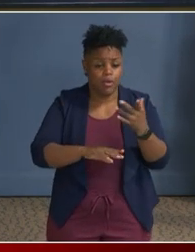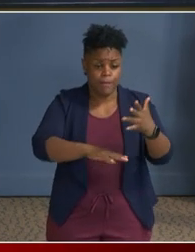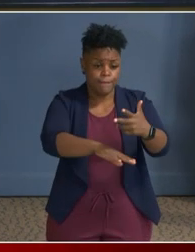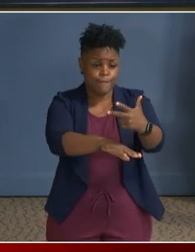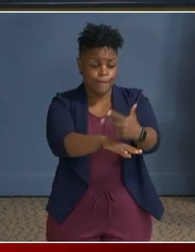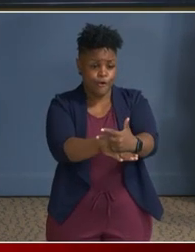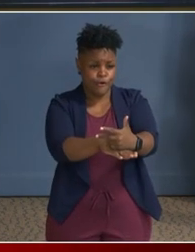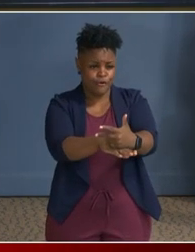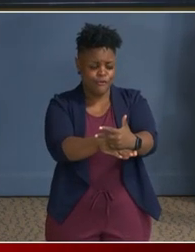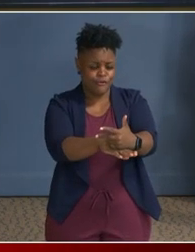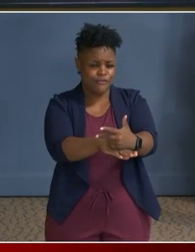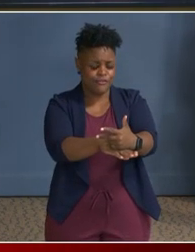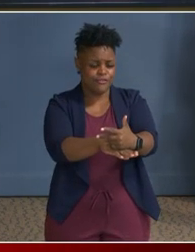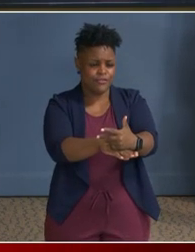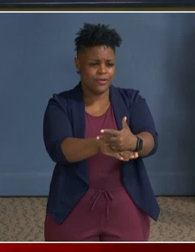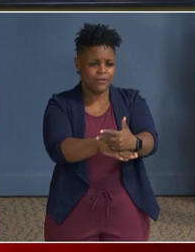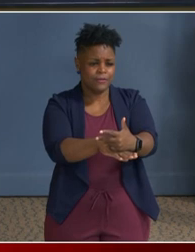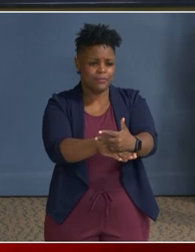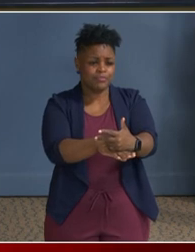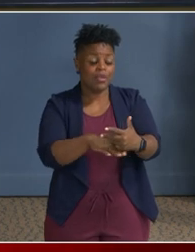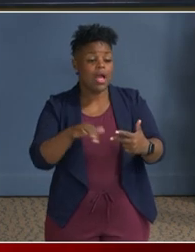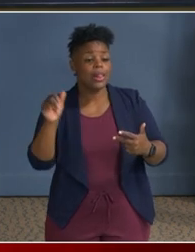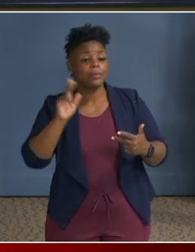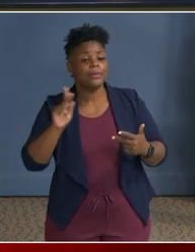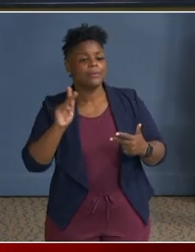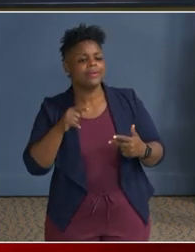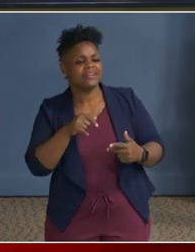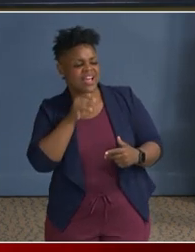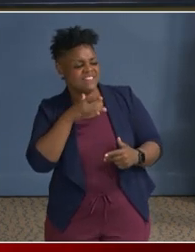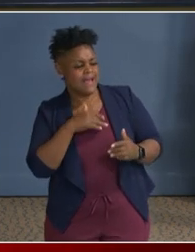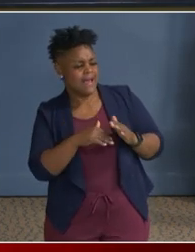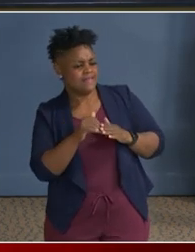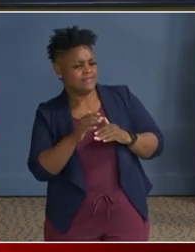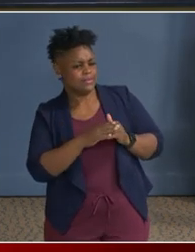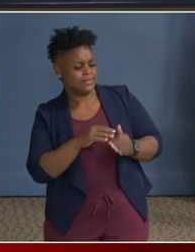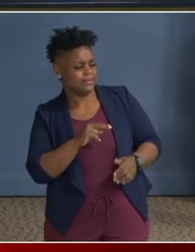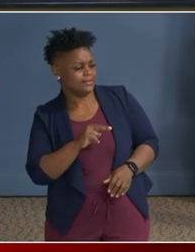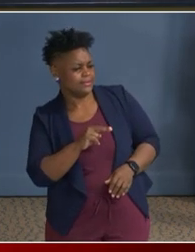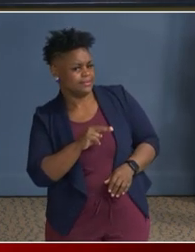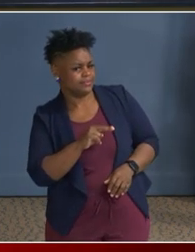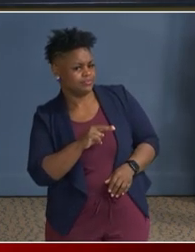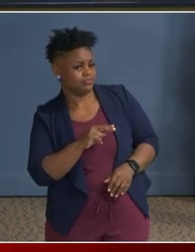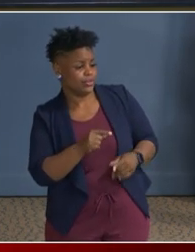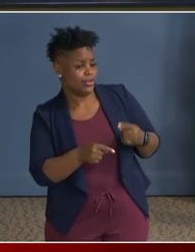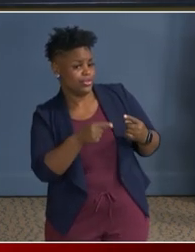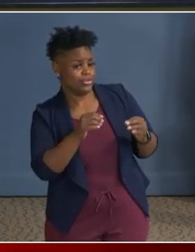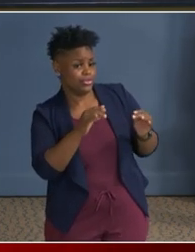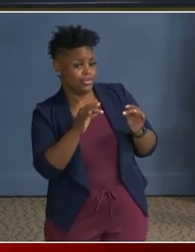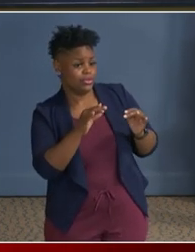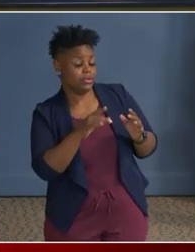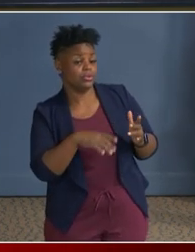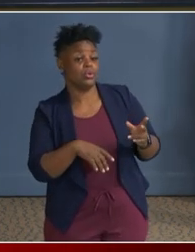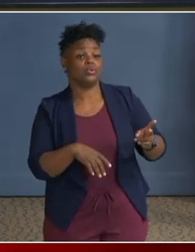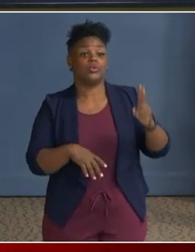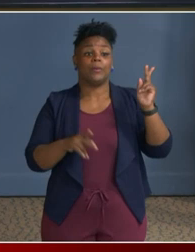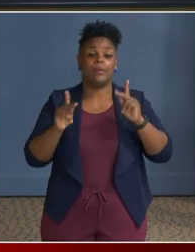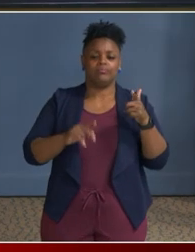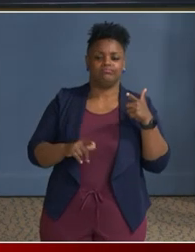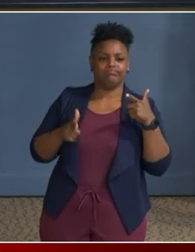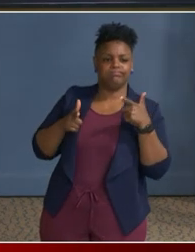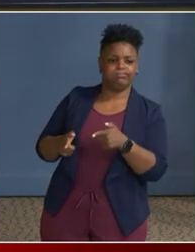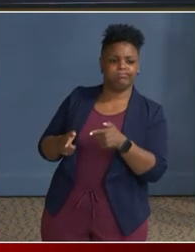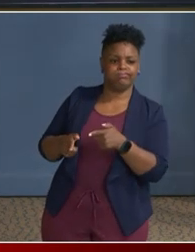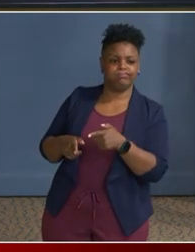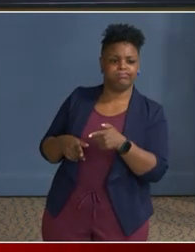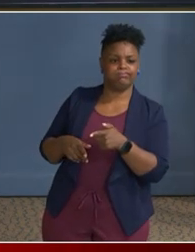that others were uncomfortable with in the area. At least 2 shooters opened fire on the vehicle,